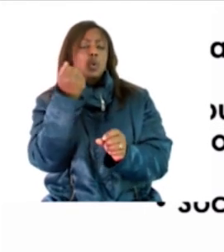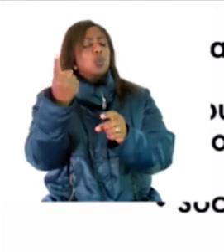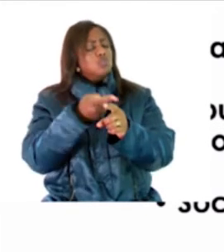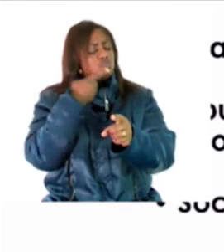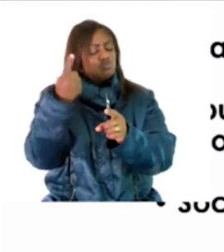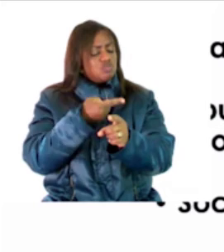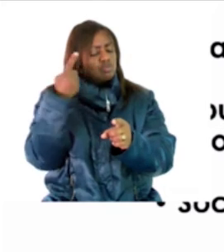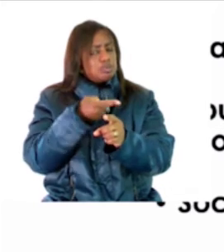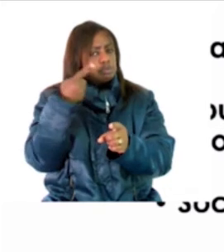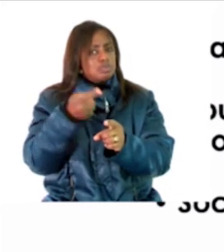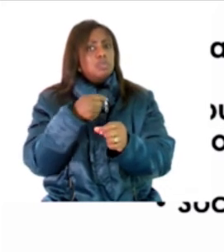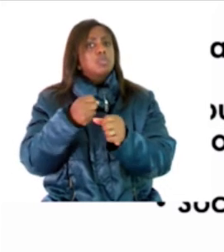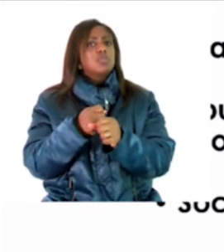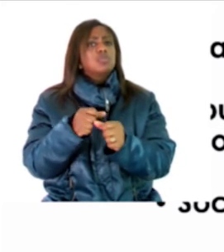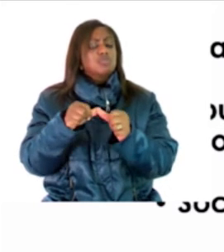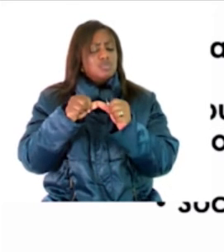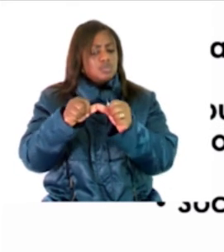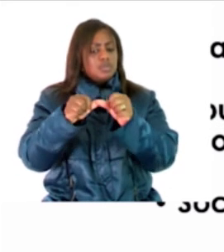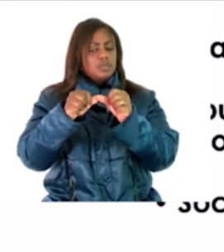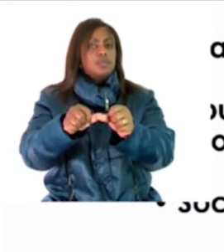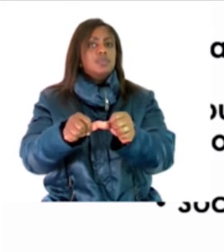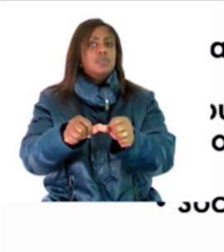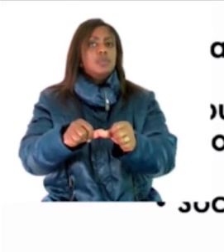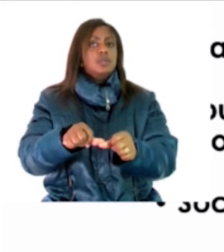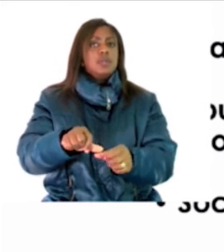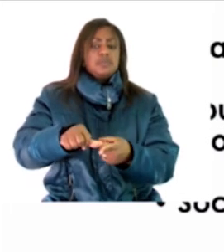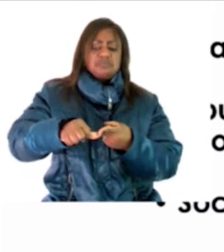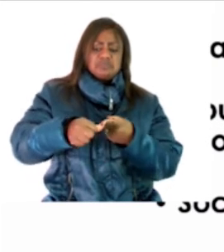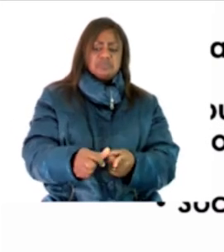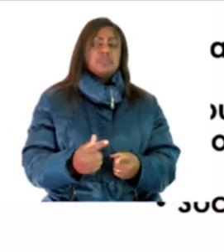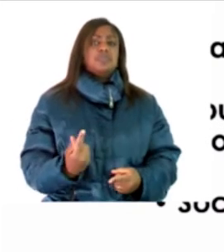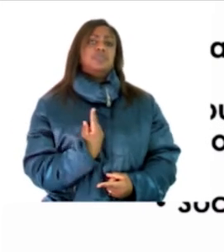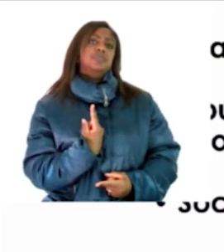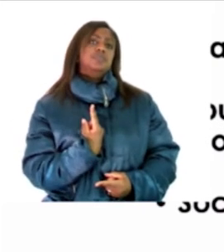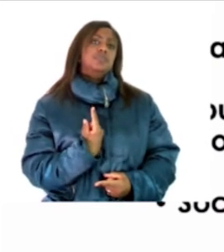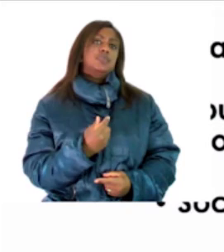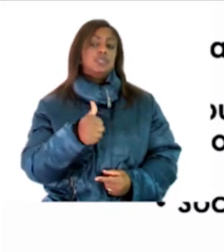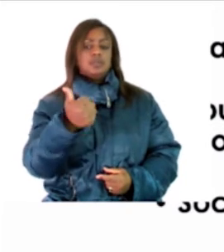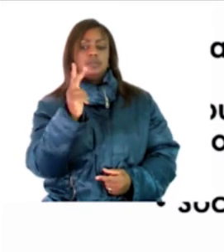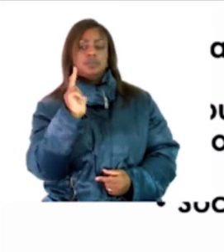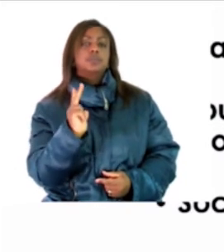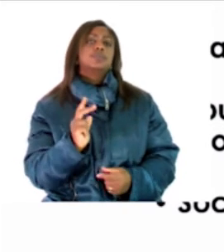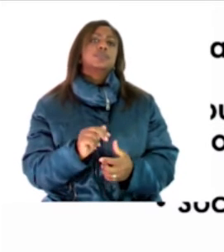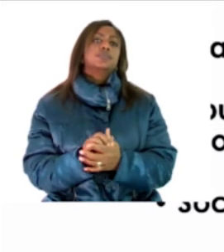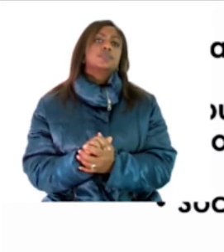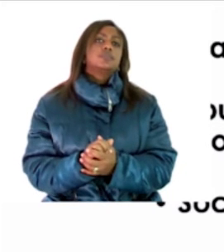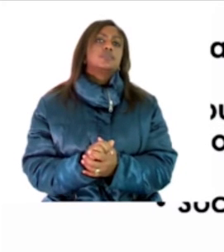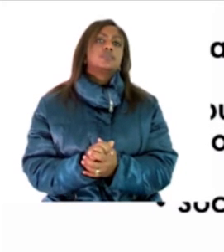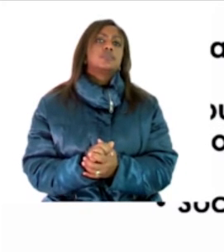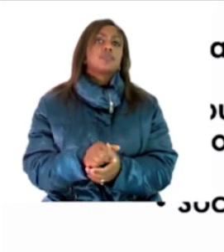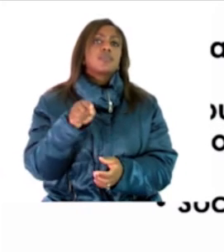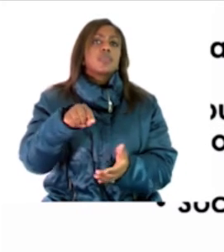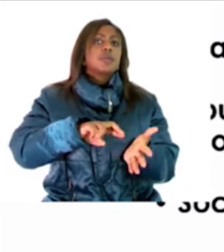in a way that they are harmful to themselves and the people around them. We are saying